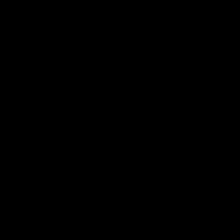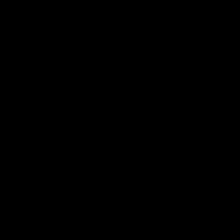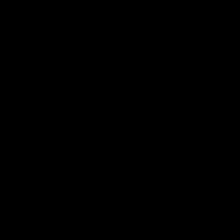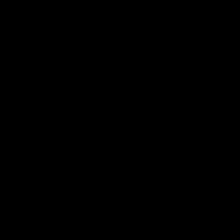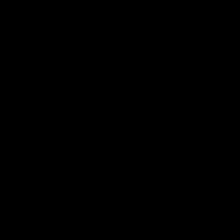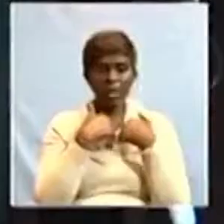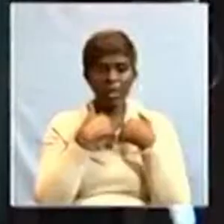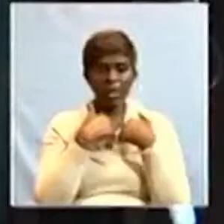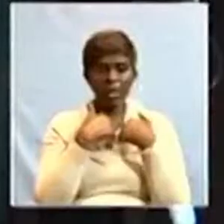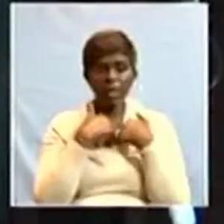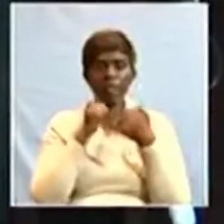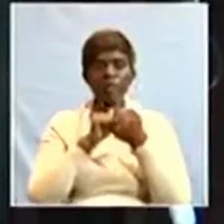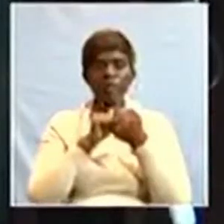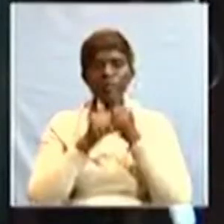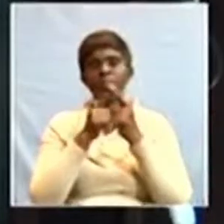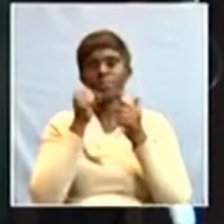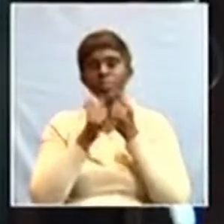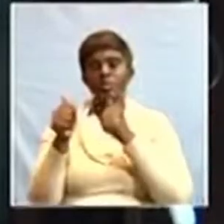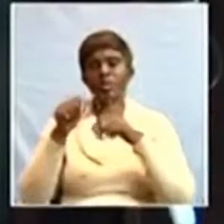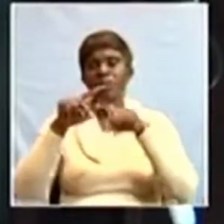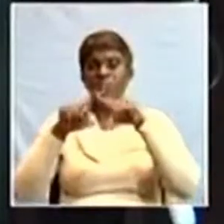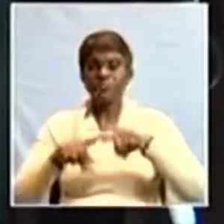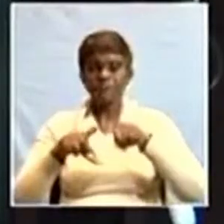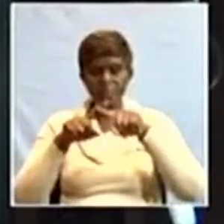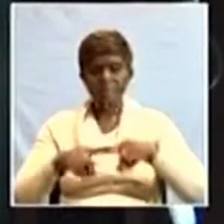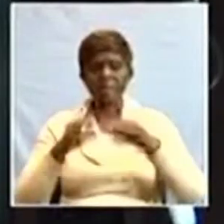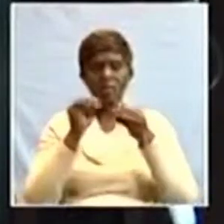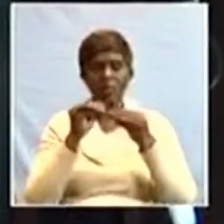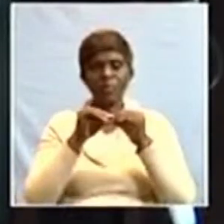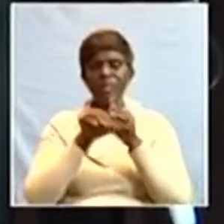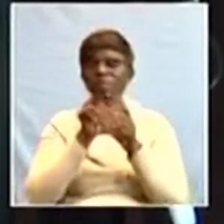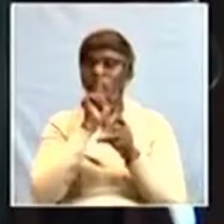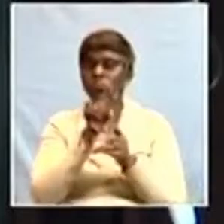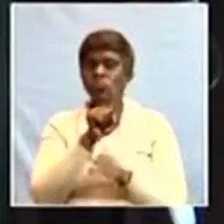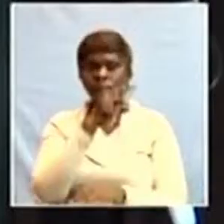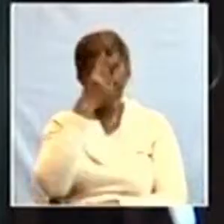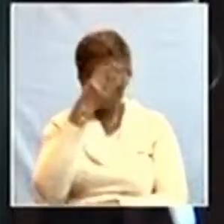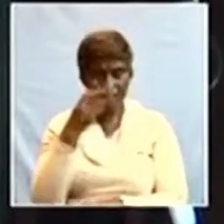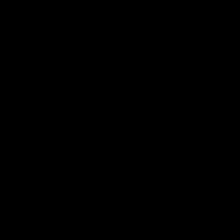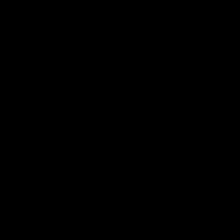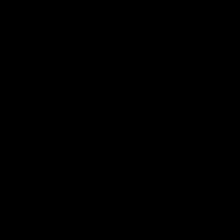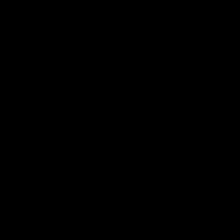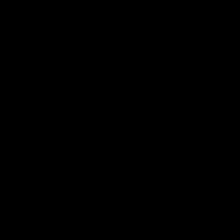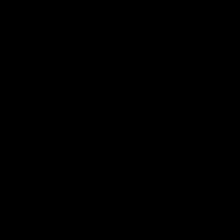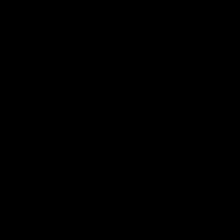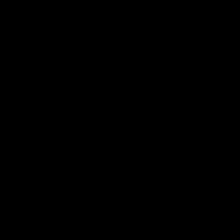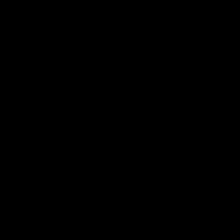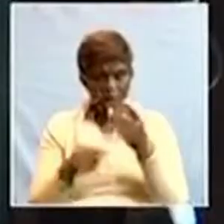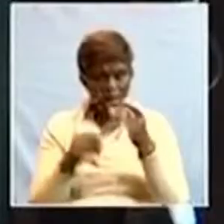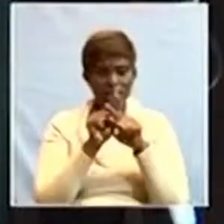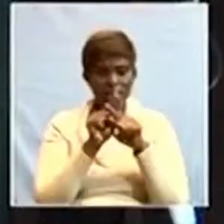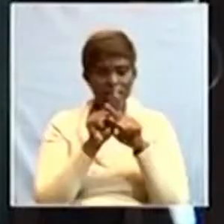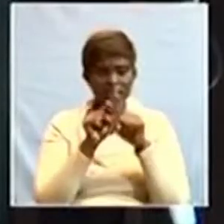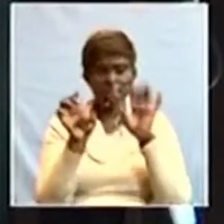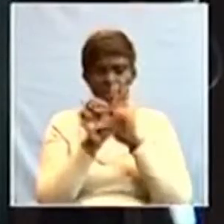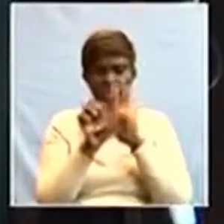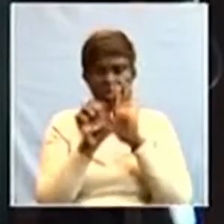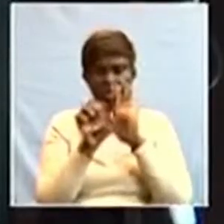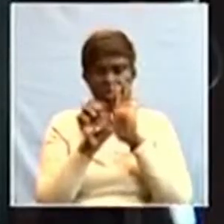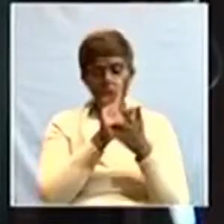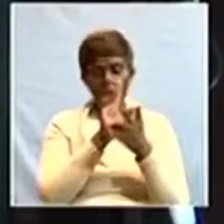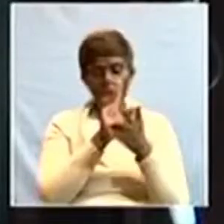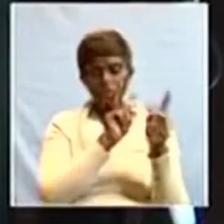Much affected because they depend on genuine analysis to implement their programs. Social gas transfer, which